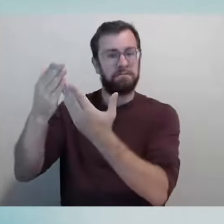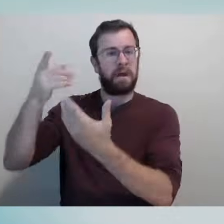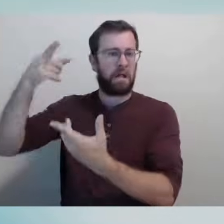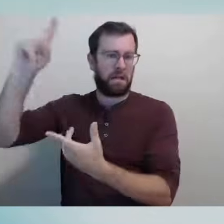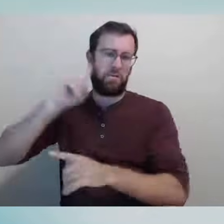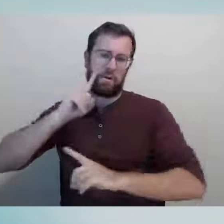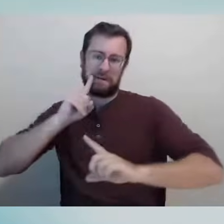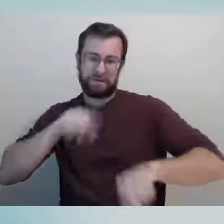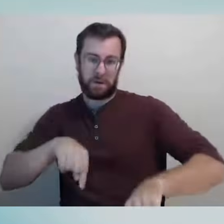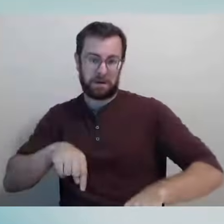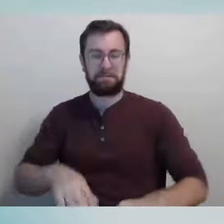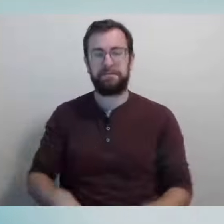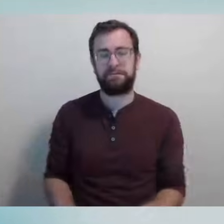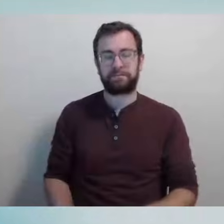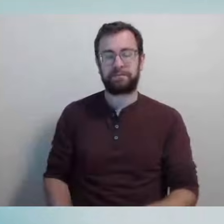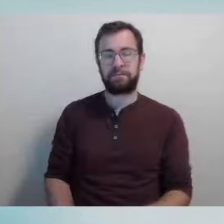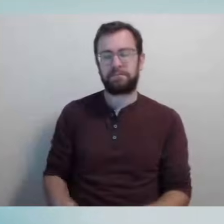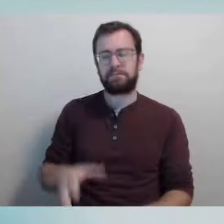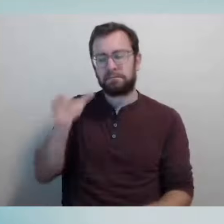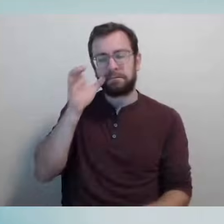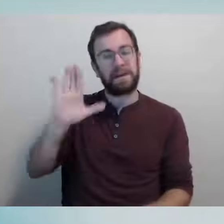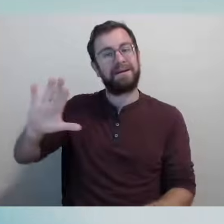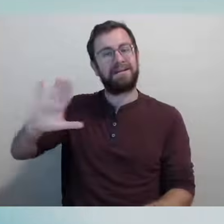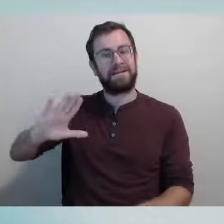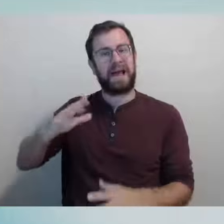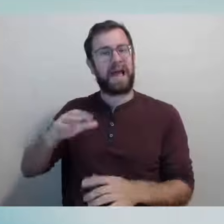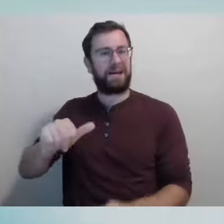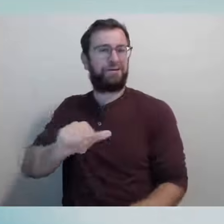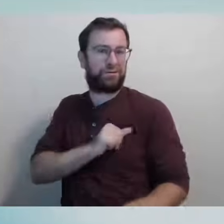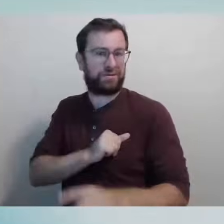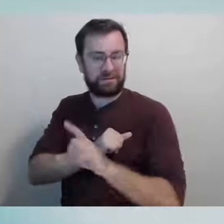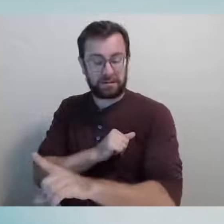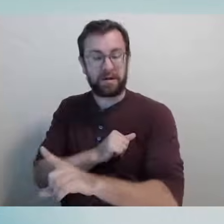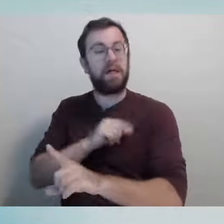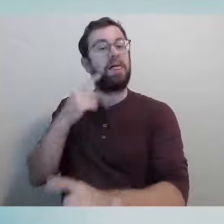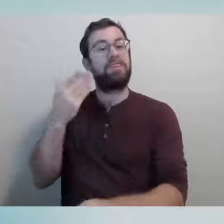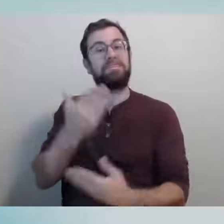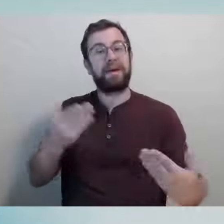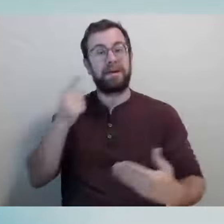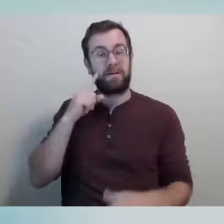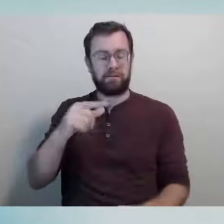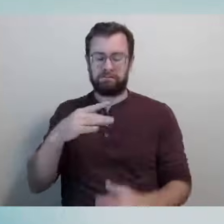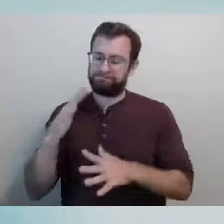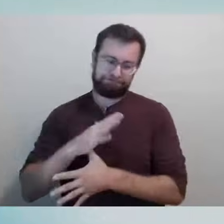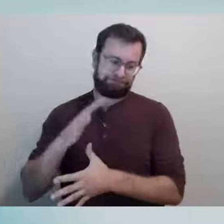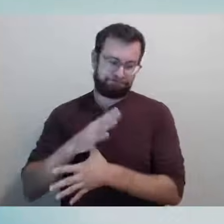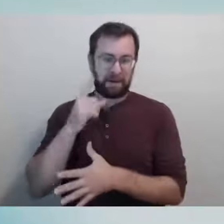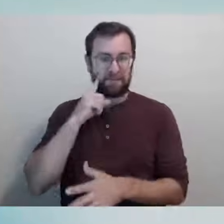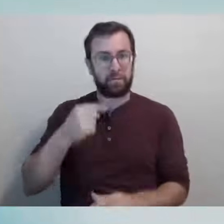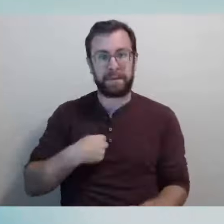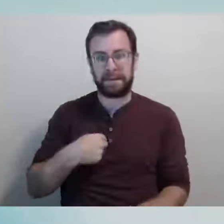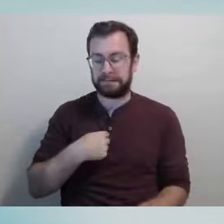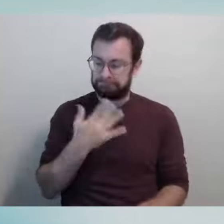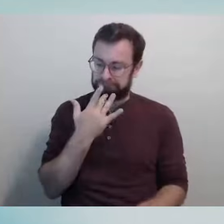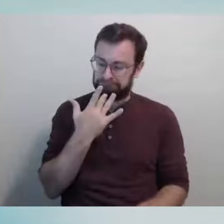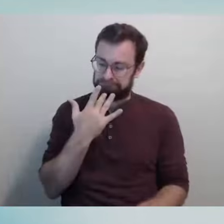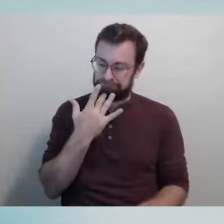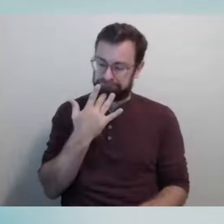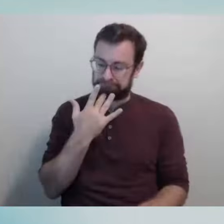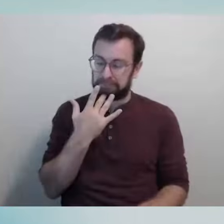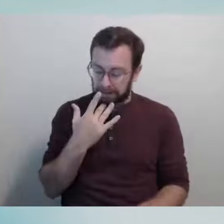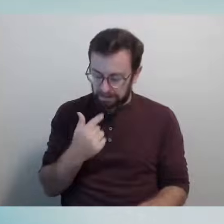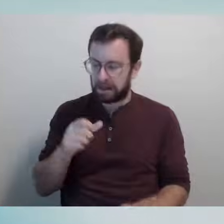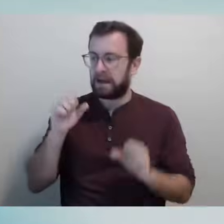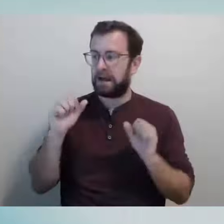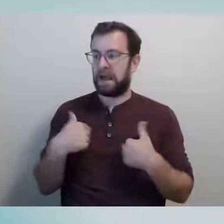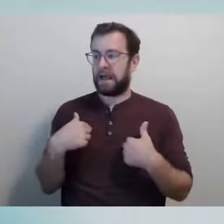Listen to what he says. Listen to his attitude. He says, the thing that is priority to me is the fact that I can make dua